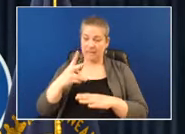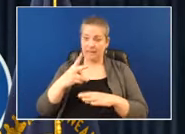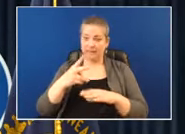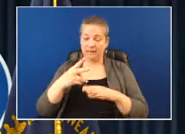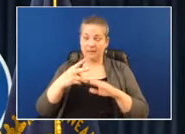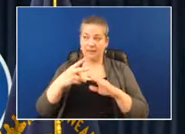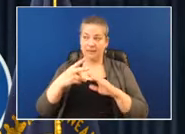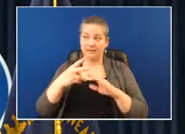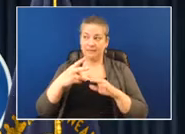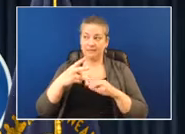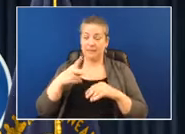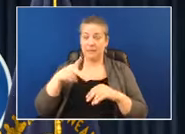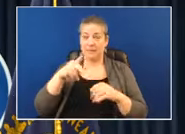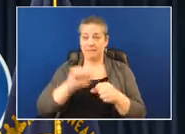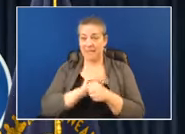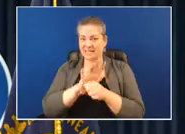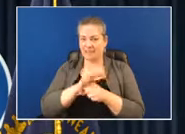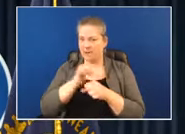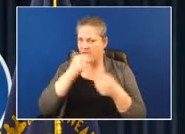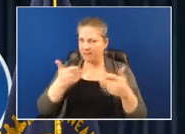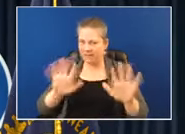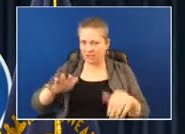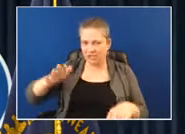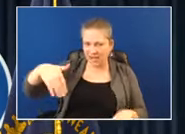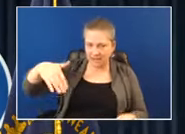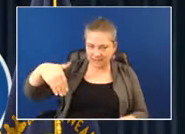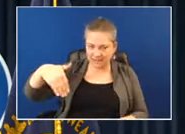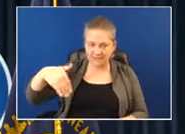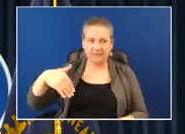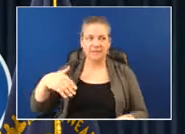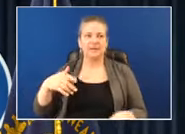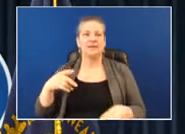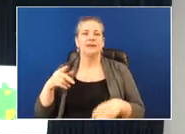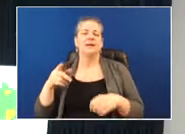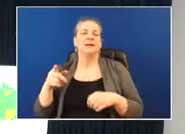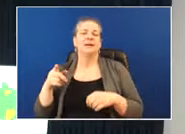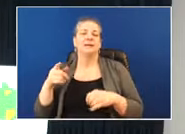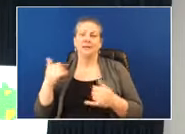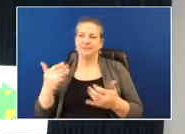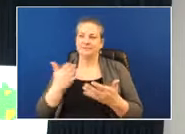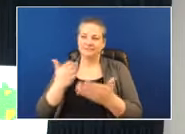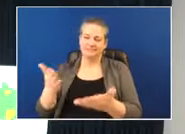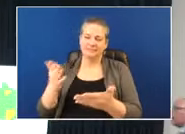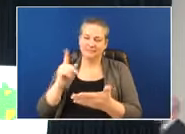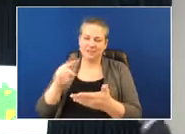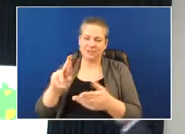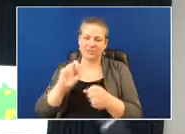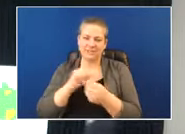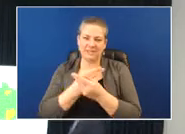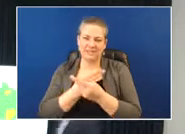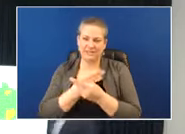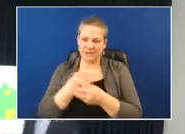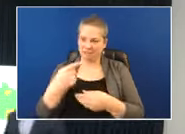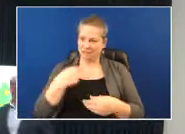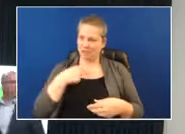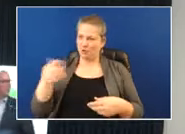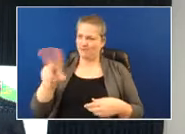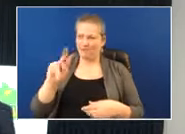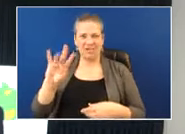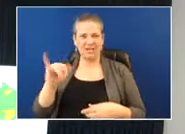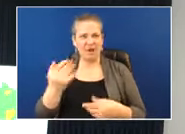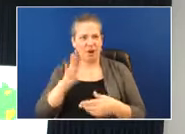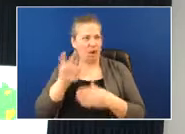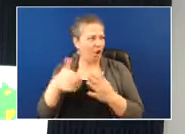pandemic isn't over, and living with the pandemic is not ignoring it. Dr. Stack, wow, we've got me, you, and Virginia here in person today. It's been a